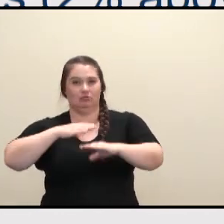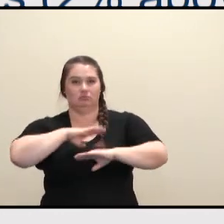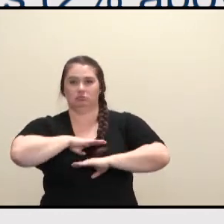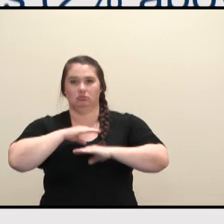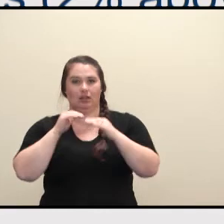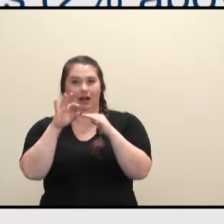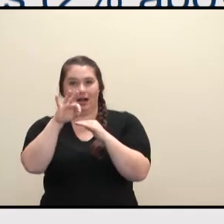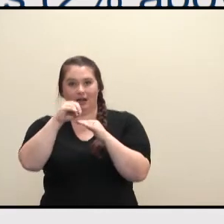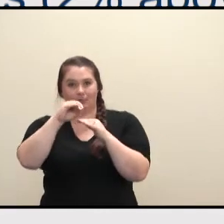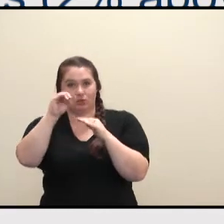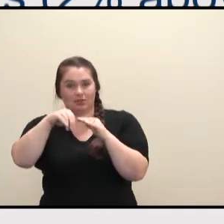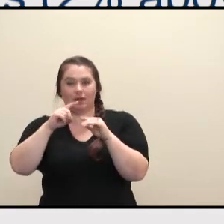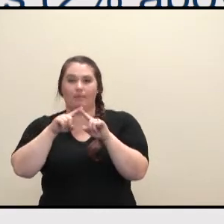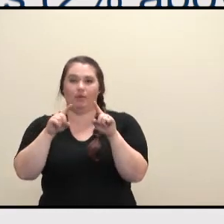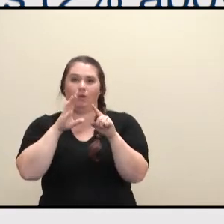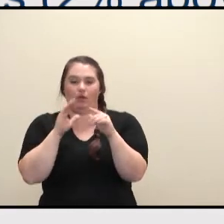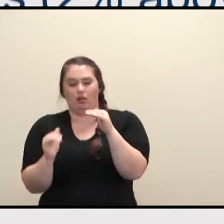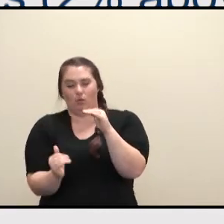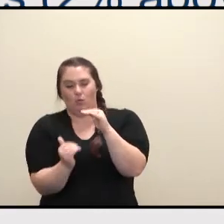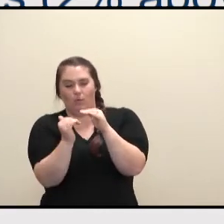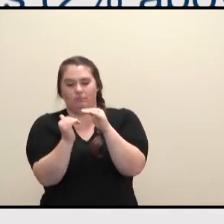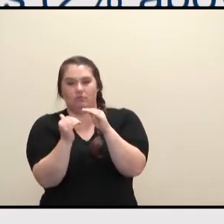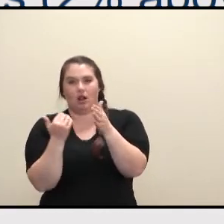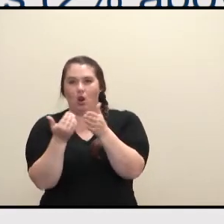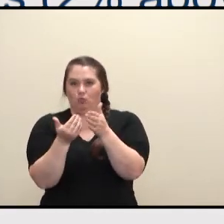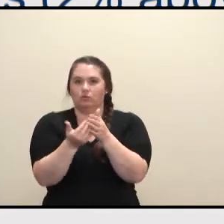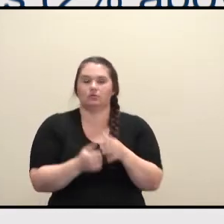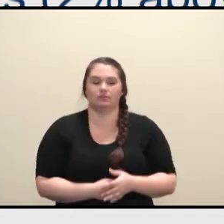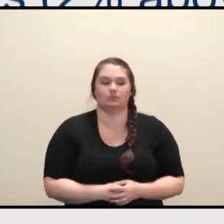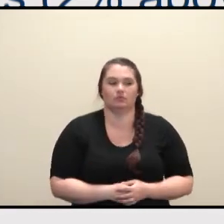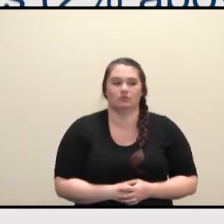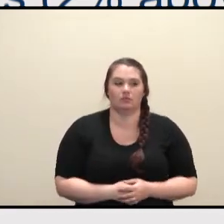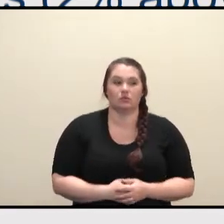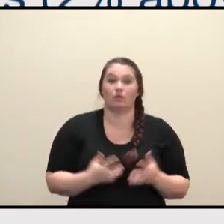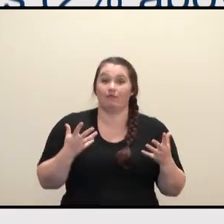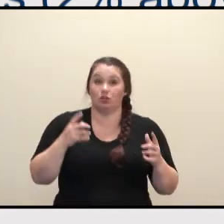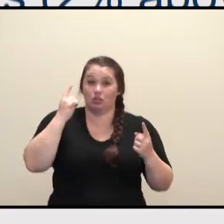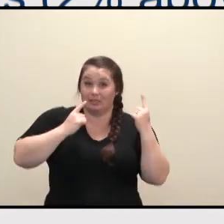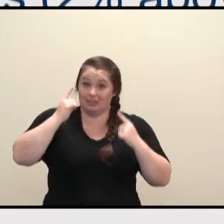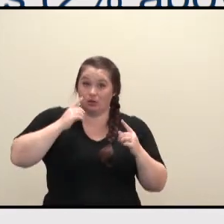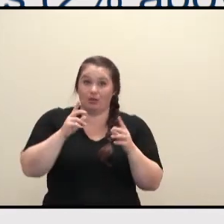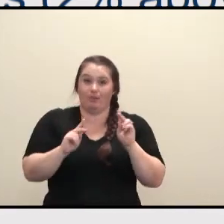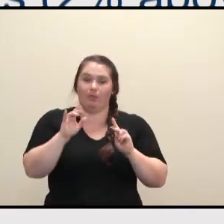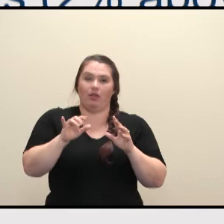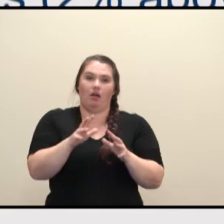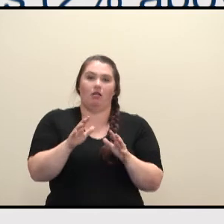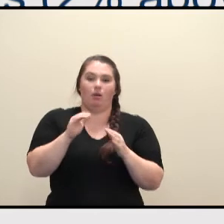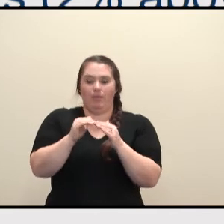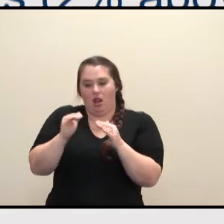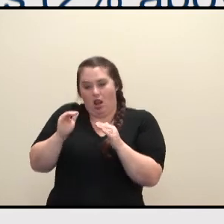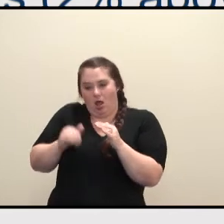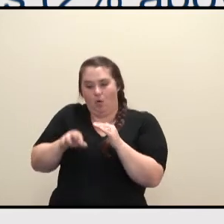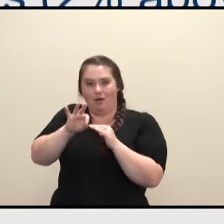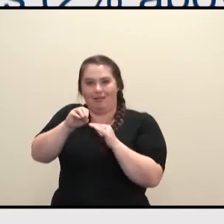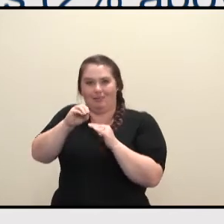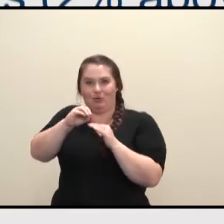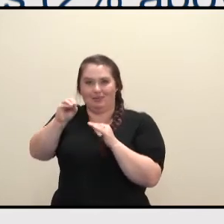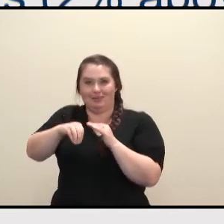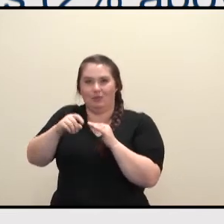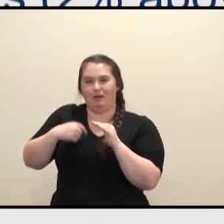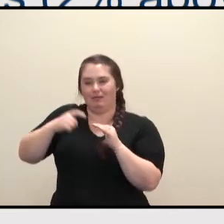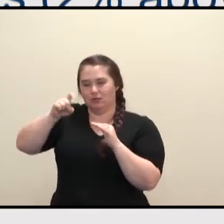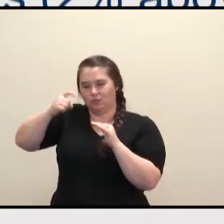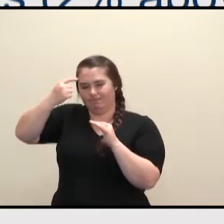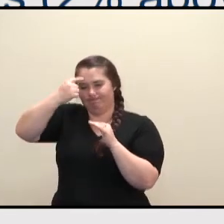pay there. So we do look at those jobs that we consider below, and we point them out when we have discussions and say, okay, maybe we need to